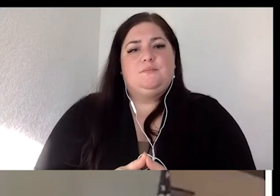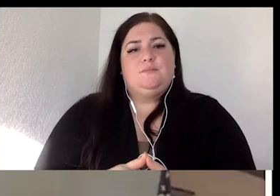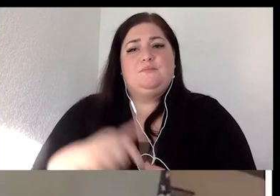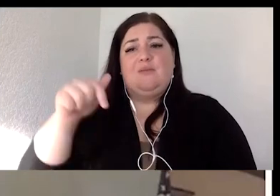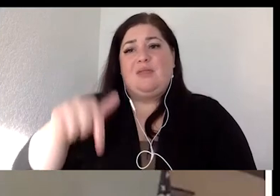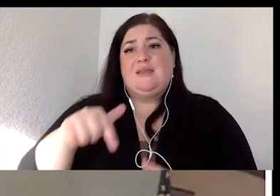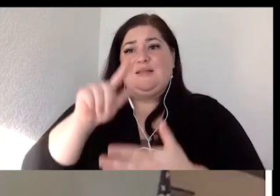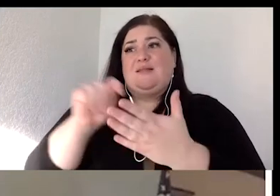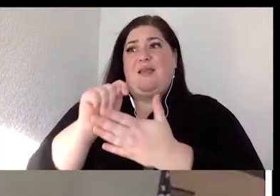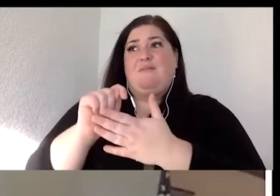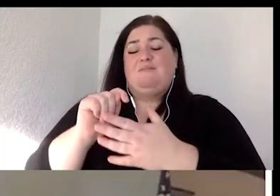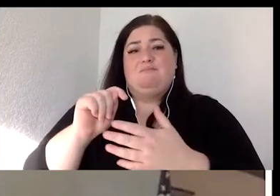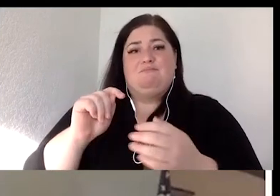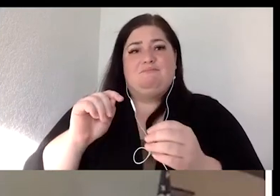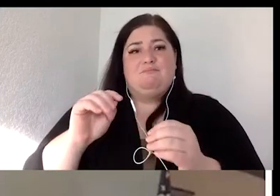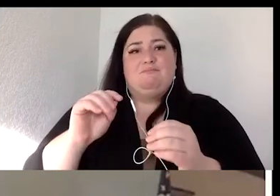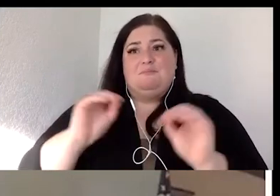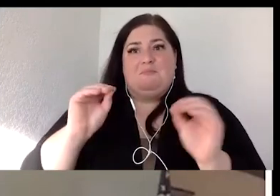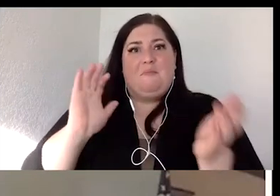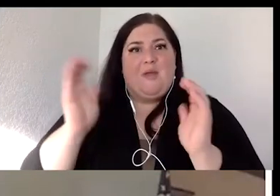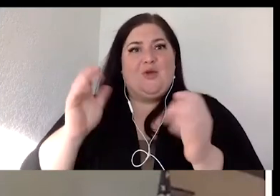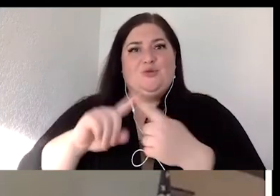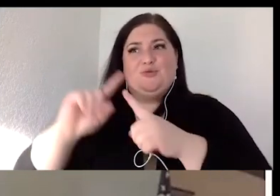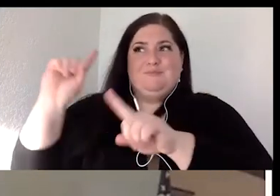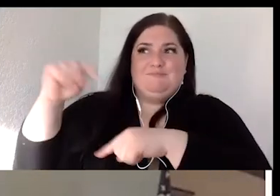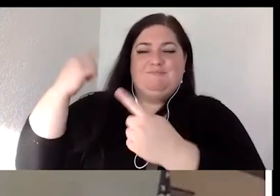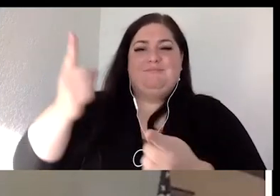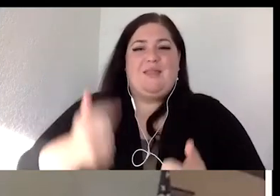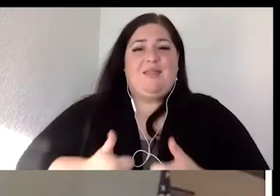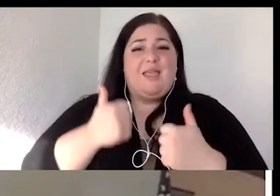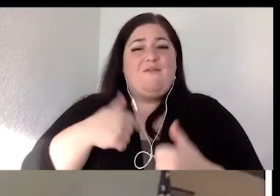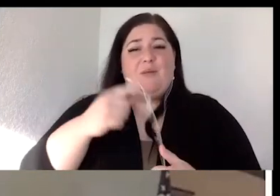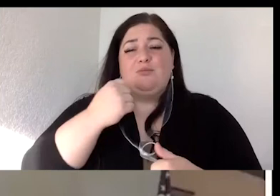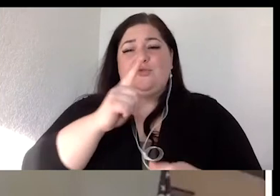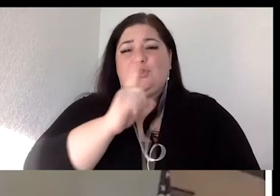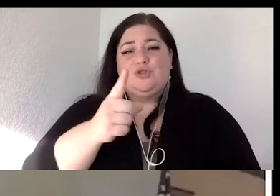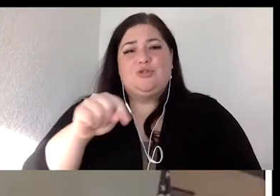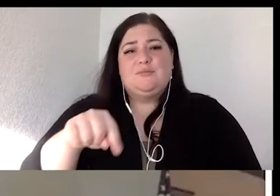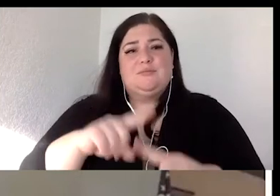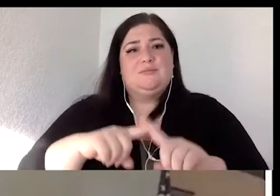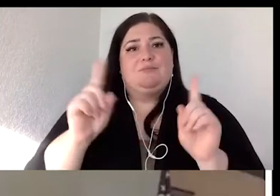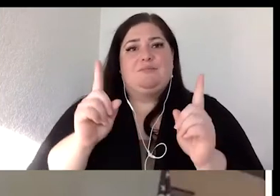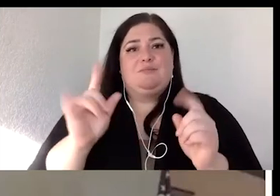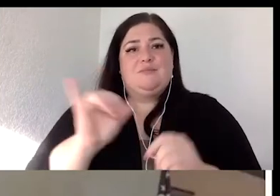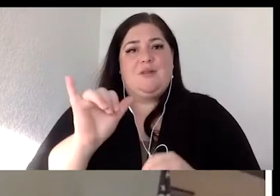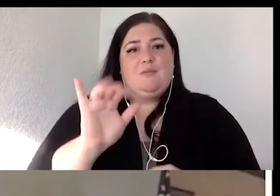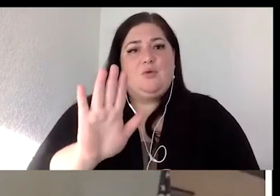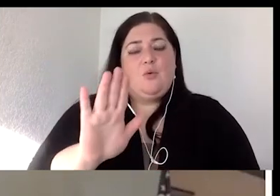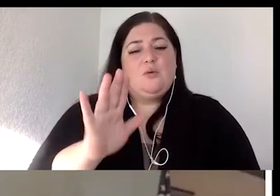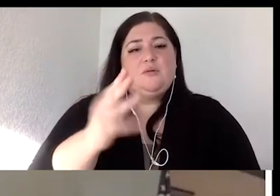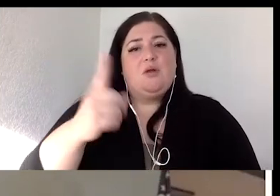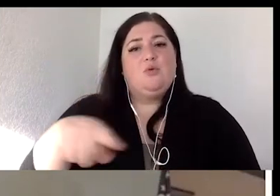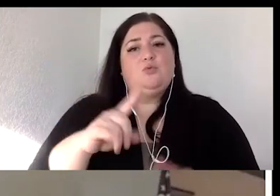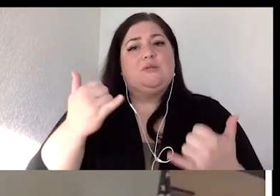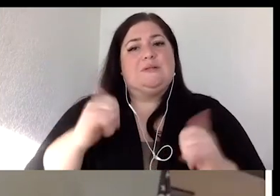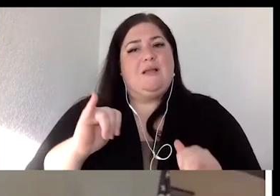other in my lifetime, I'm sure in most of yours. And yet you've stood with resilience and courage. You've